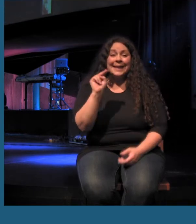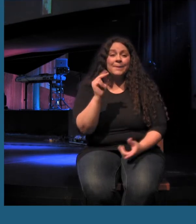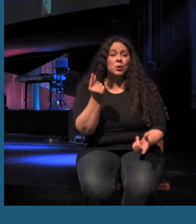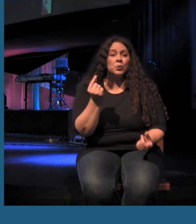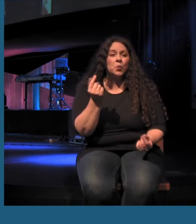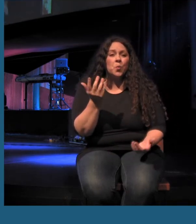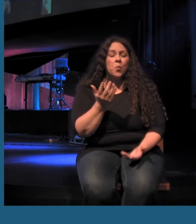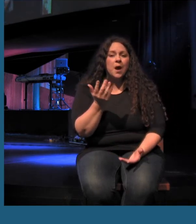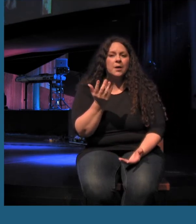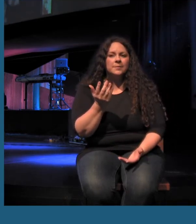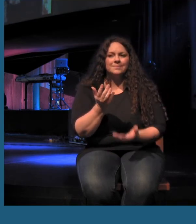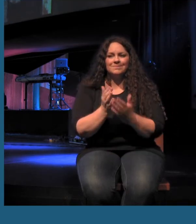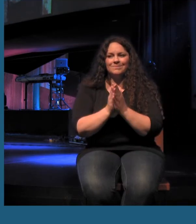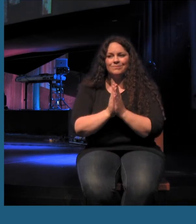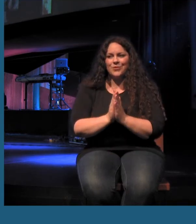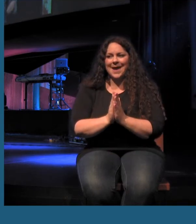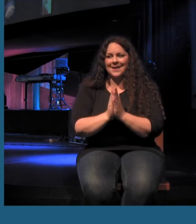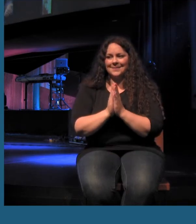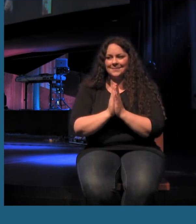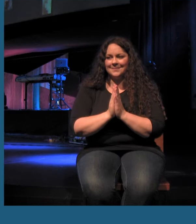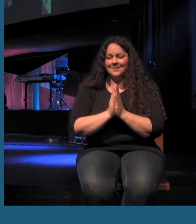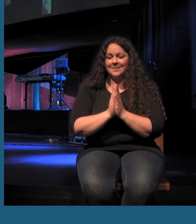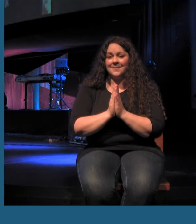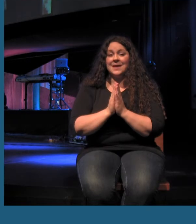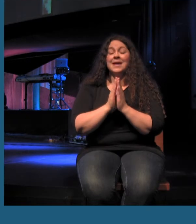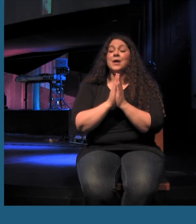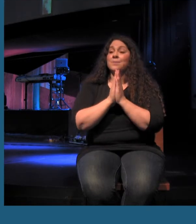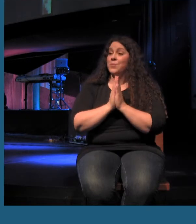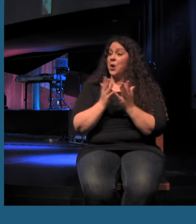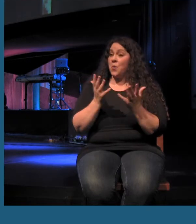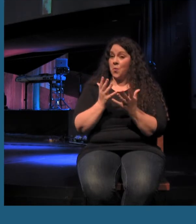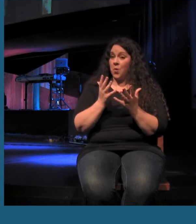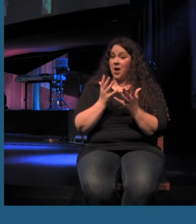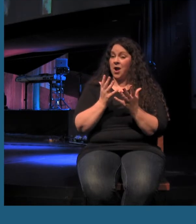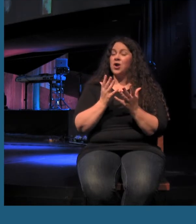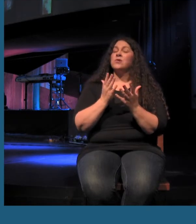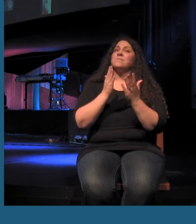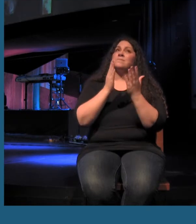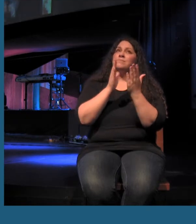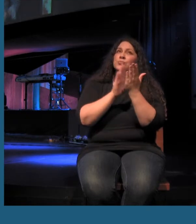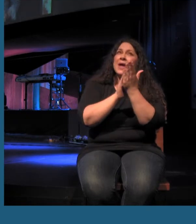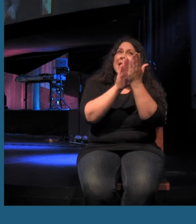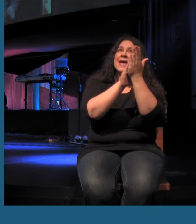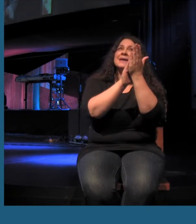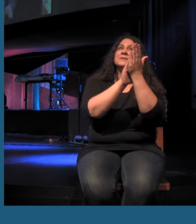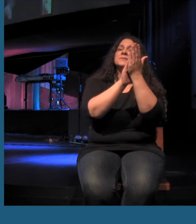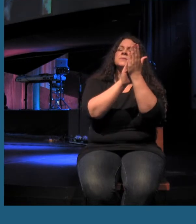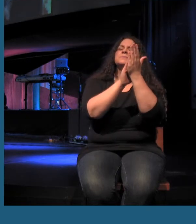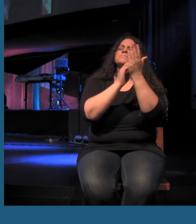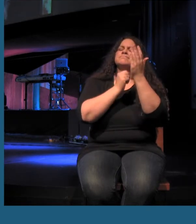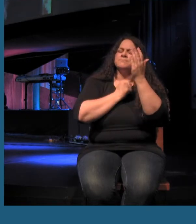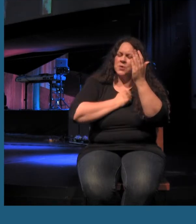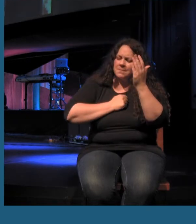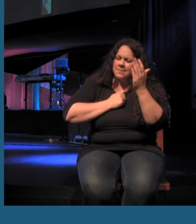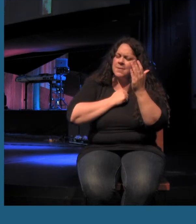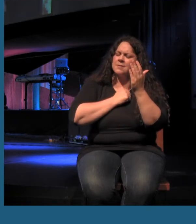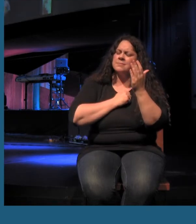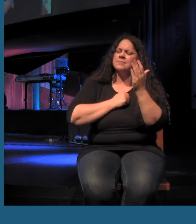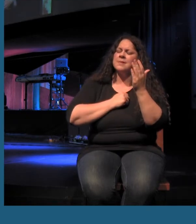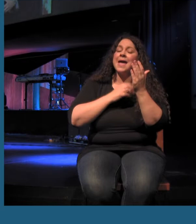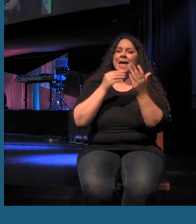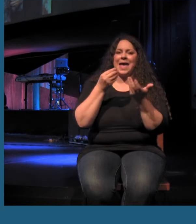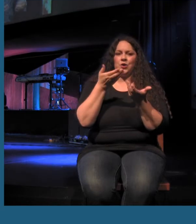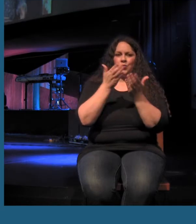his prayer consisted of praise, repentance, and a request to God. And